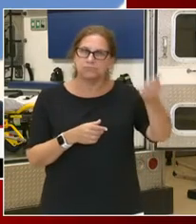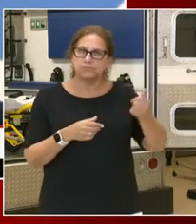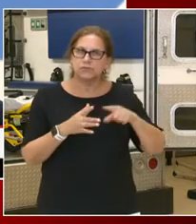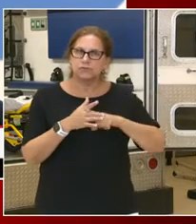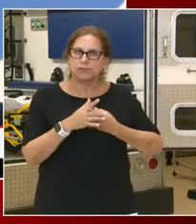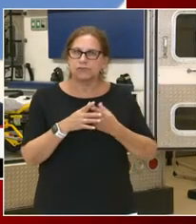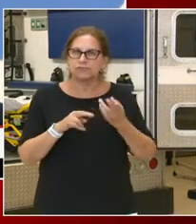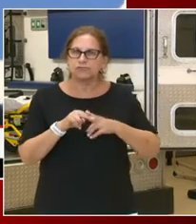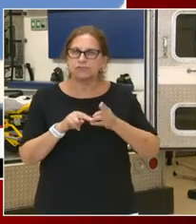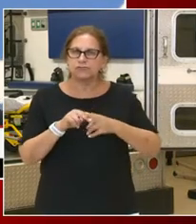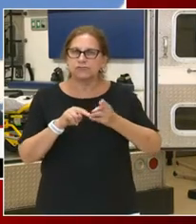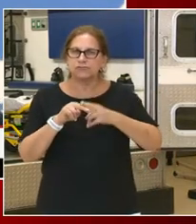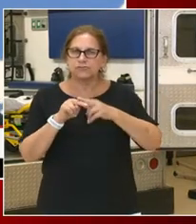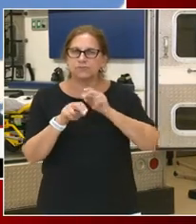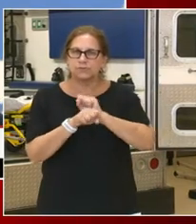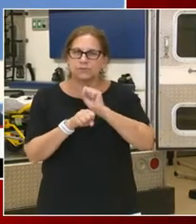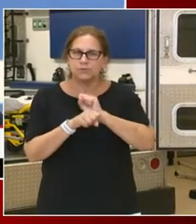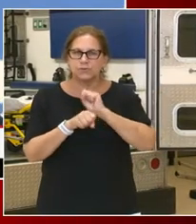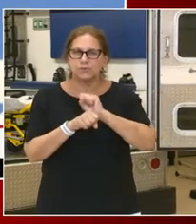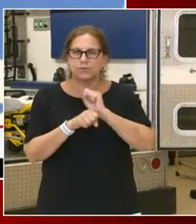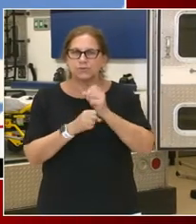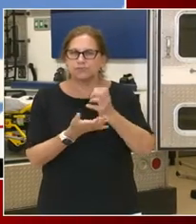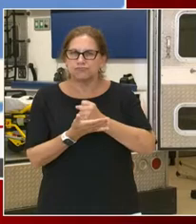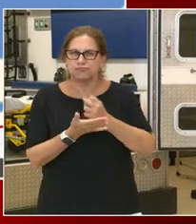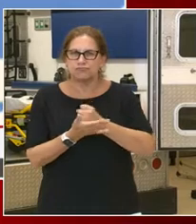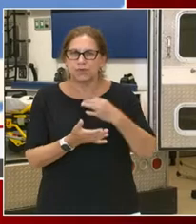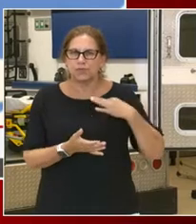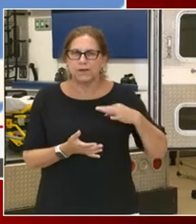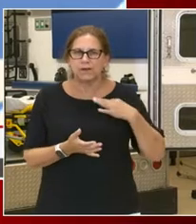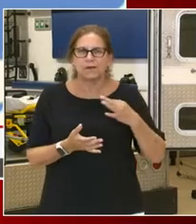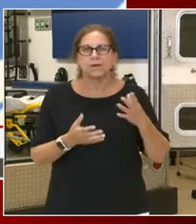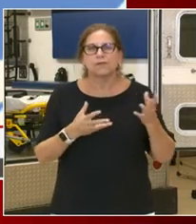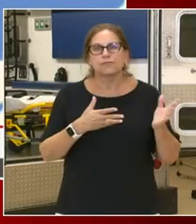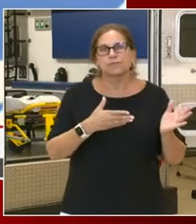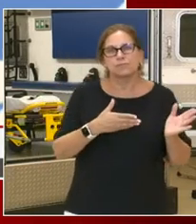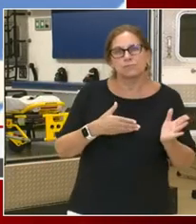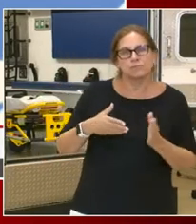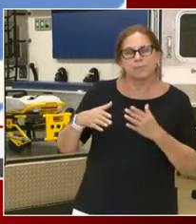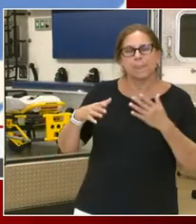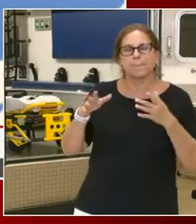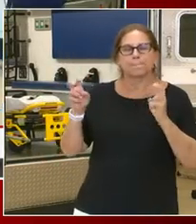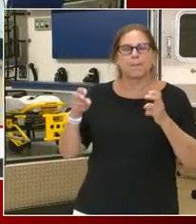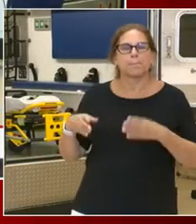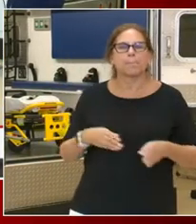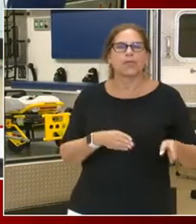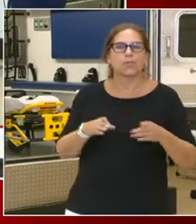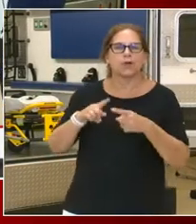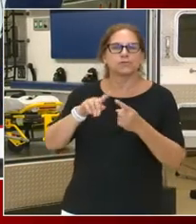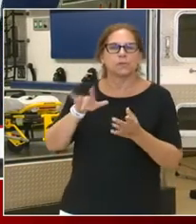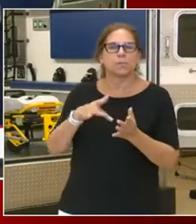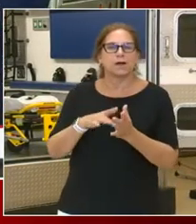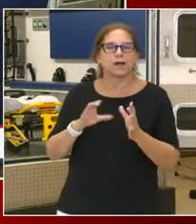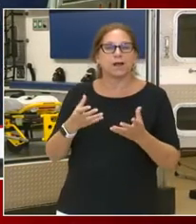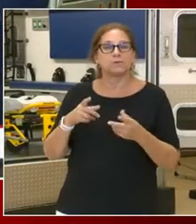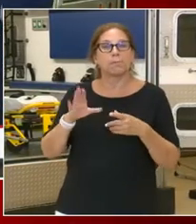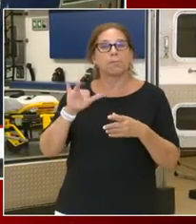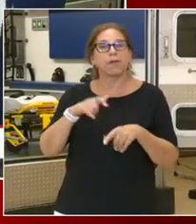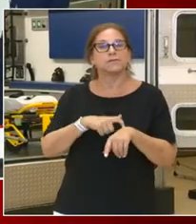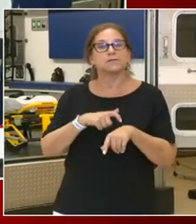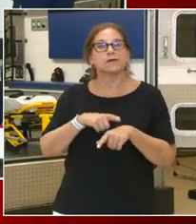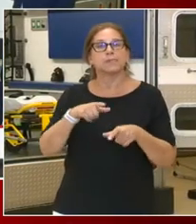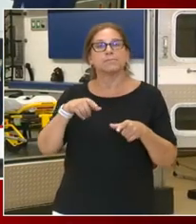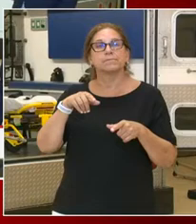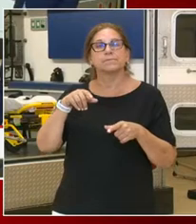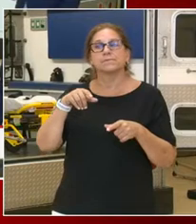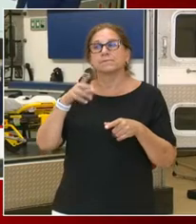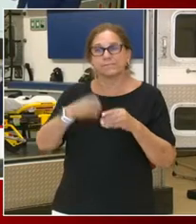up through to what is really the pathway to the middle class, a bachelor's degree. Tomas, if I can just jump in there, I do think one